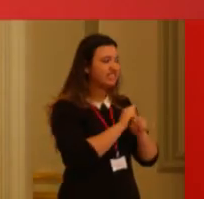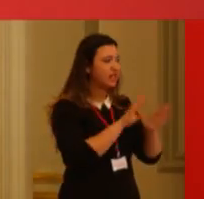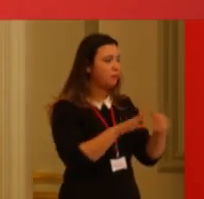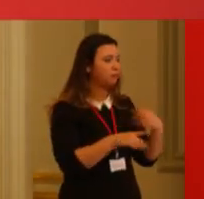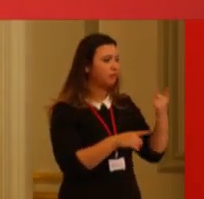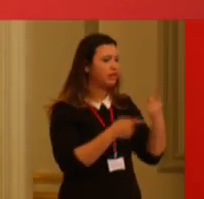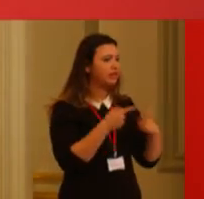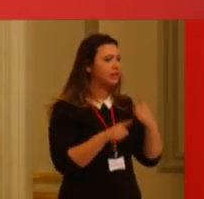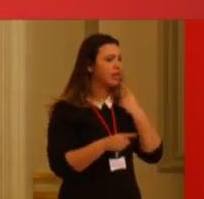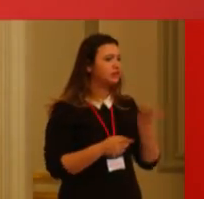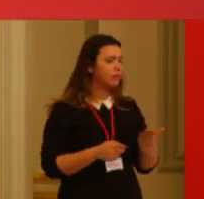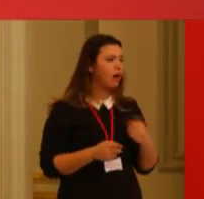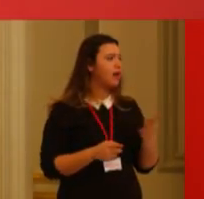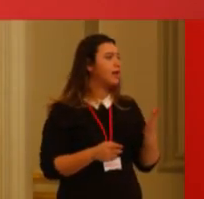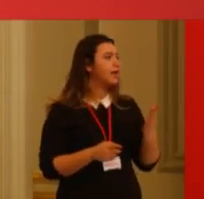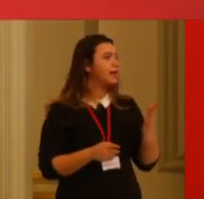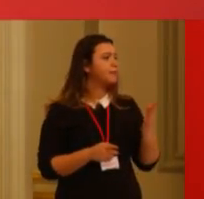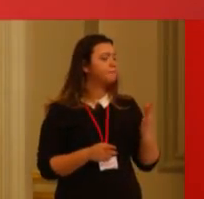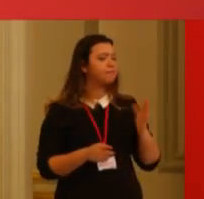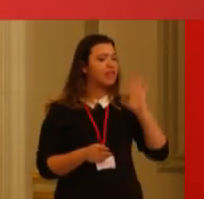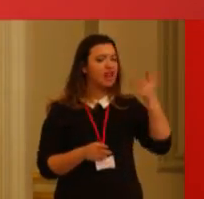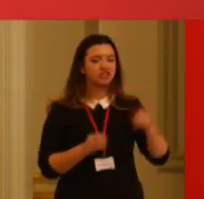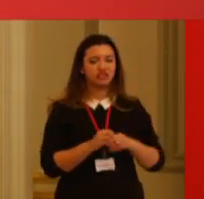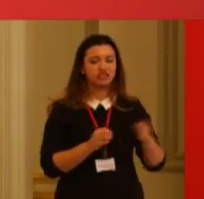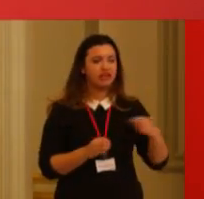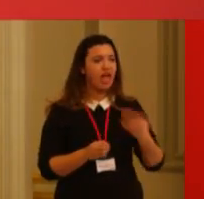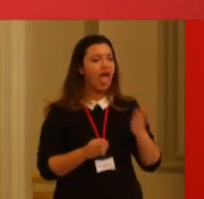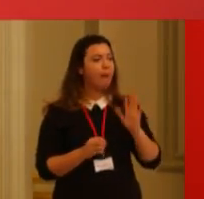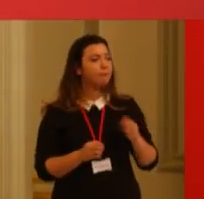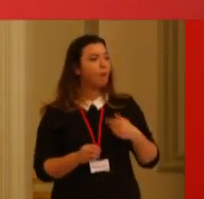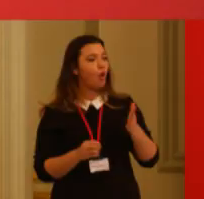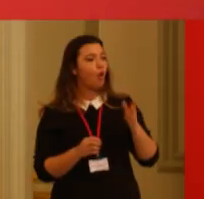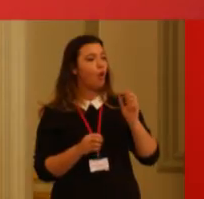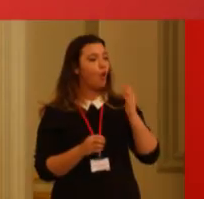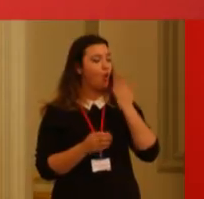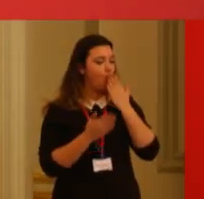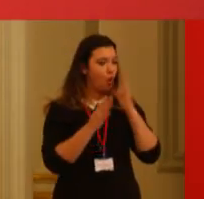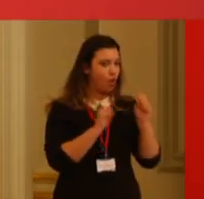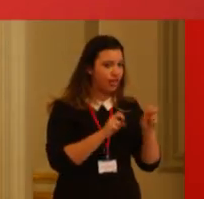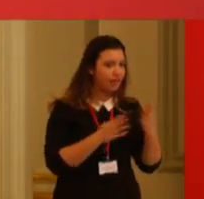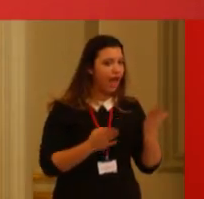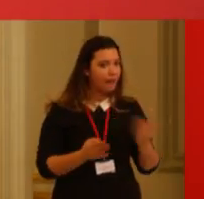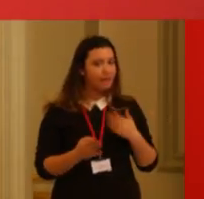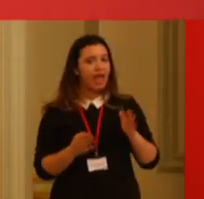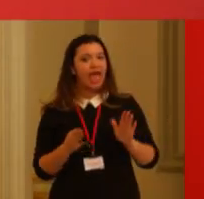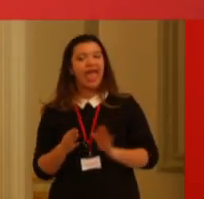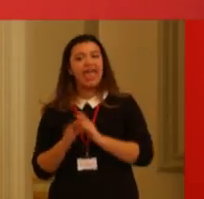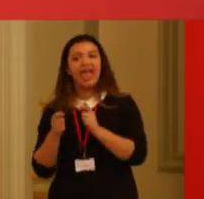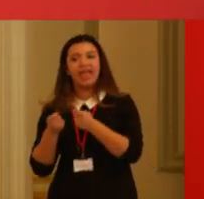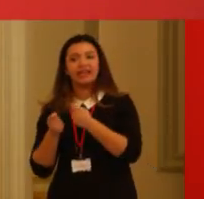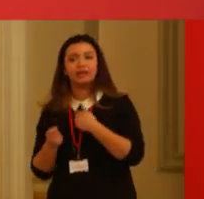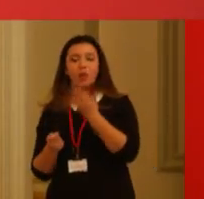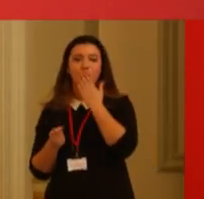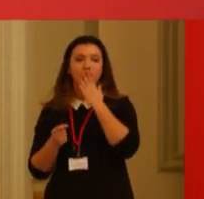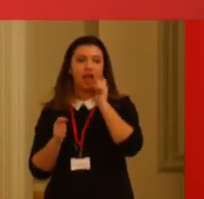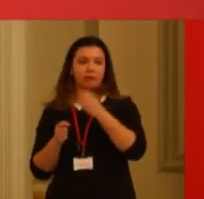like public education versus private, or here we are in a situation where